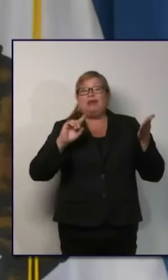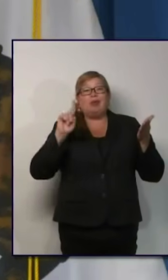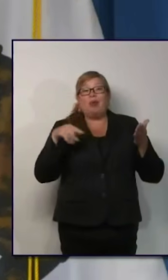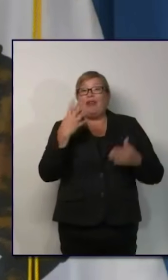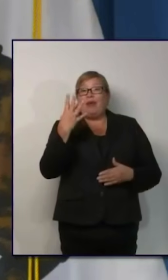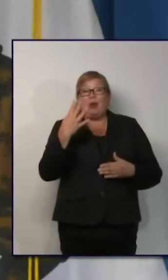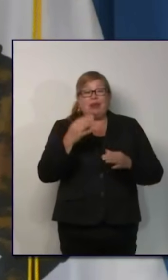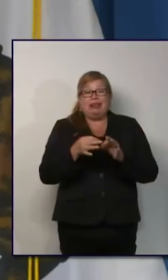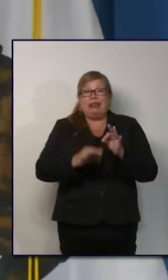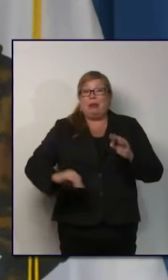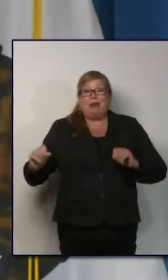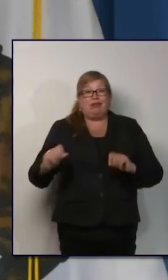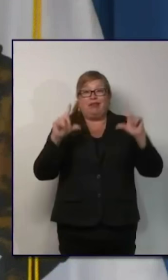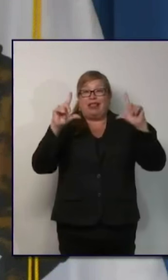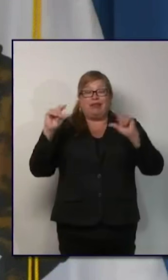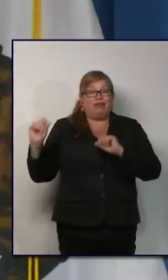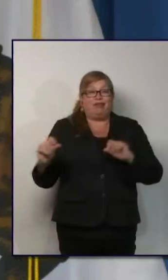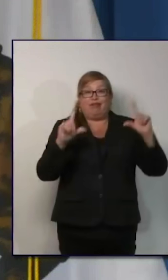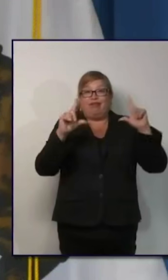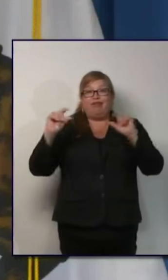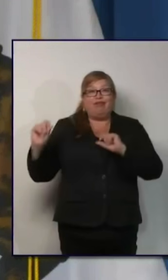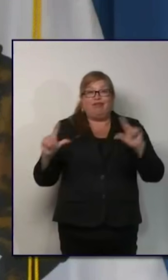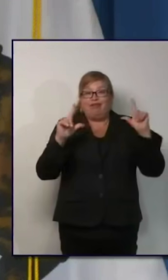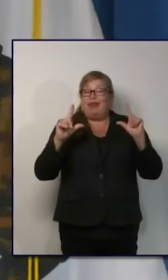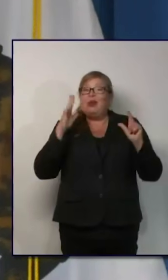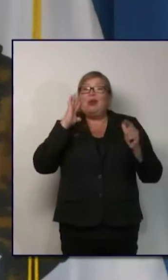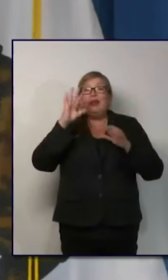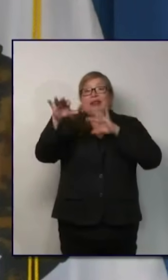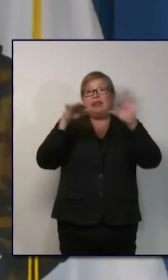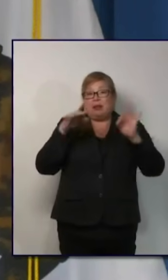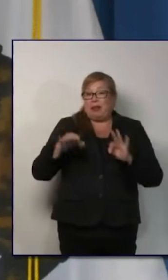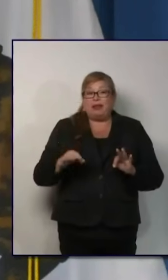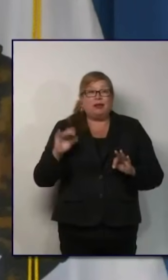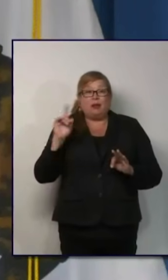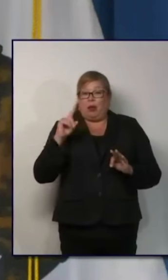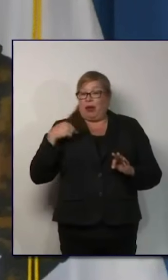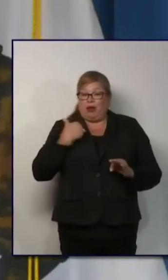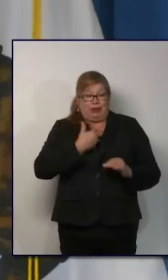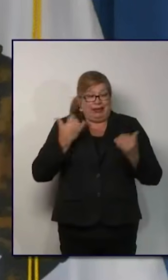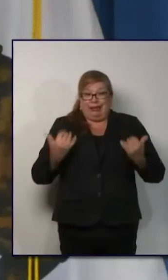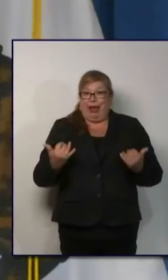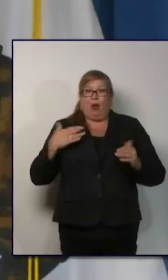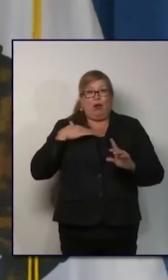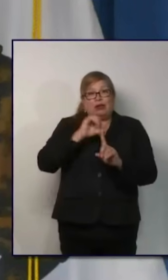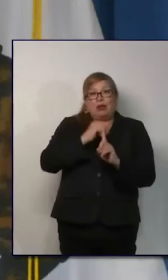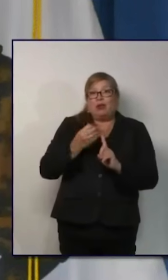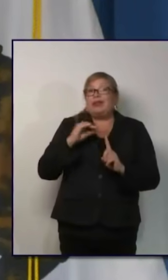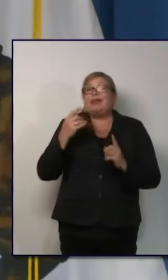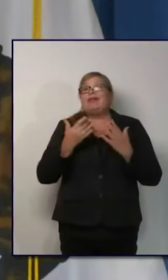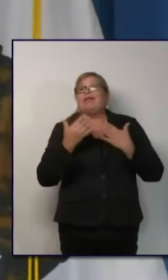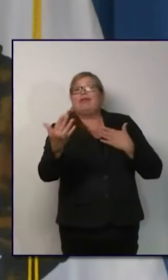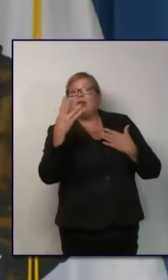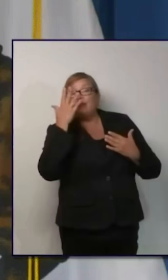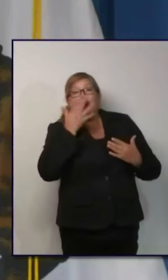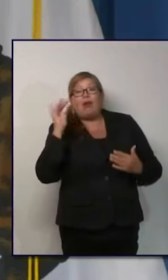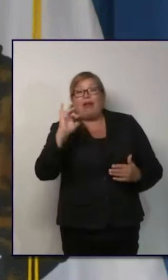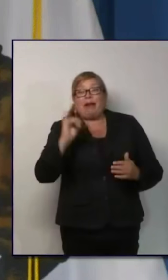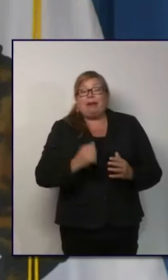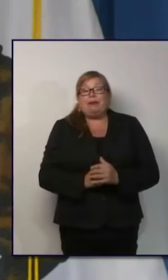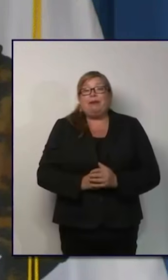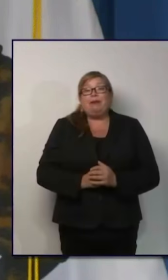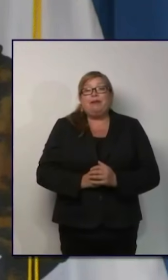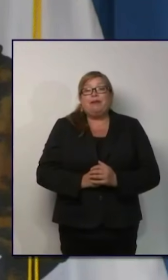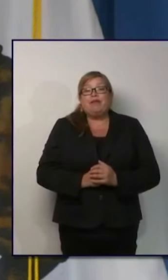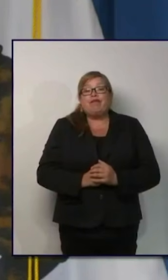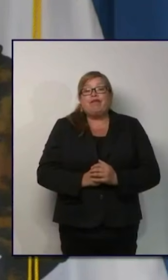slides, slides that lay out where we are and where I believe we are going. But first, I want to talk about